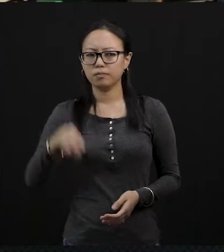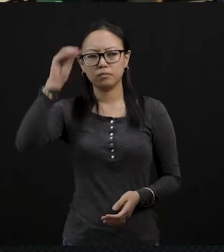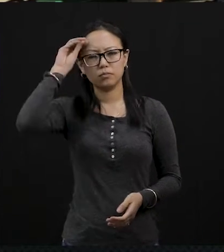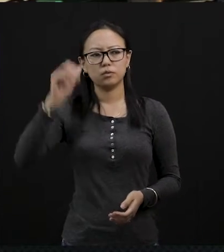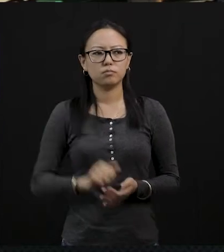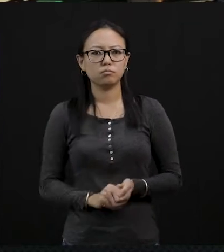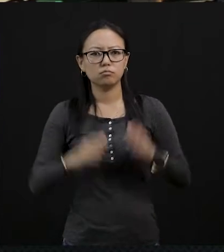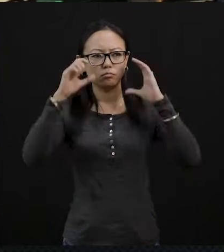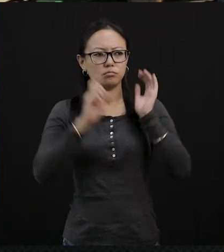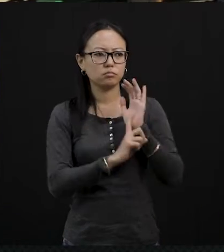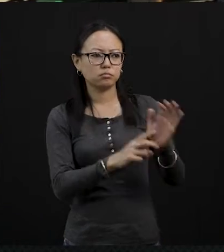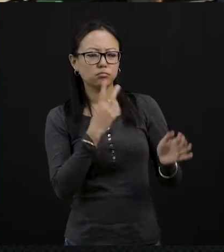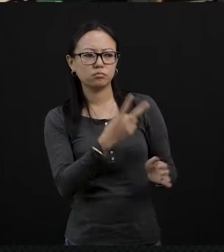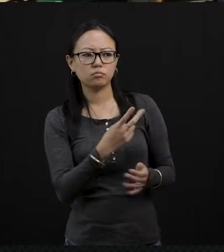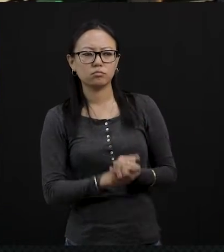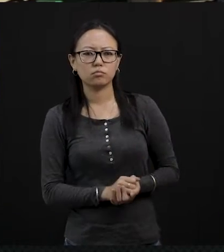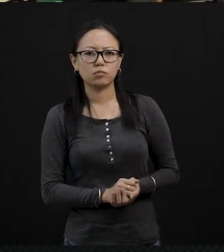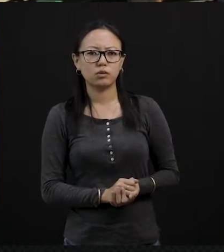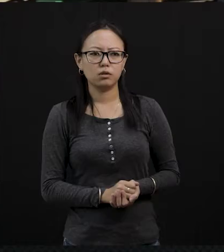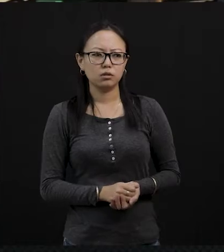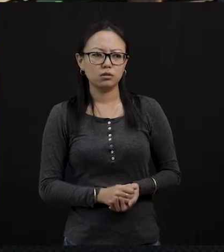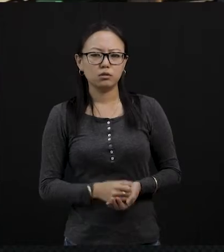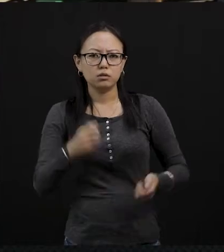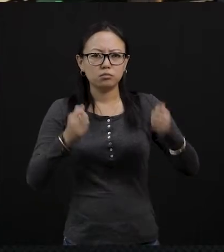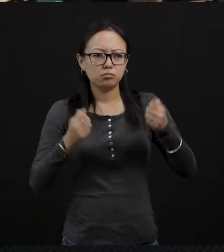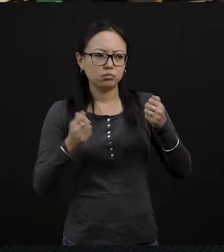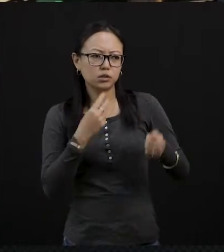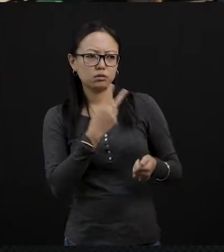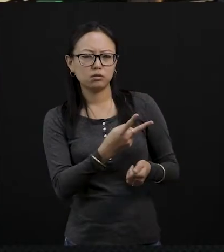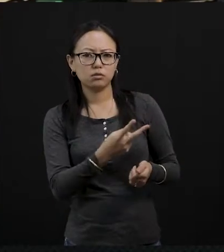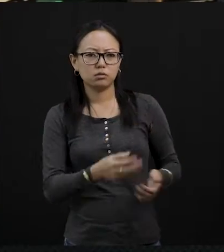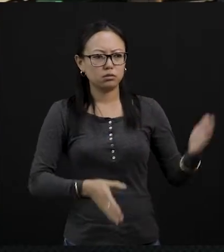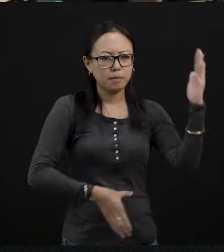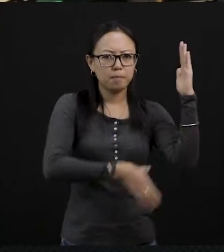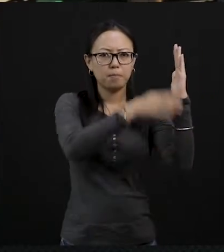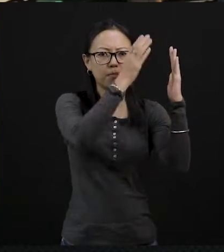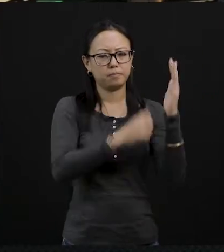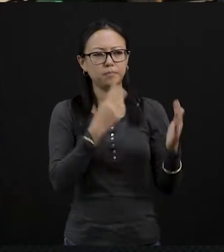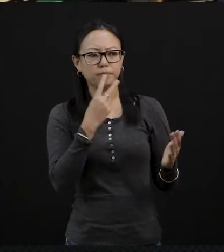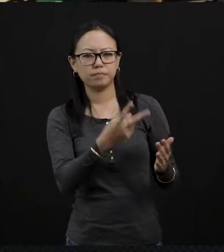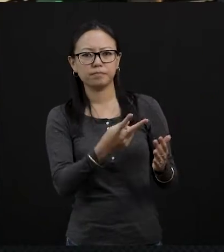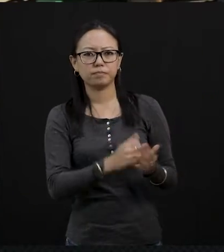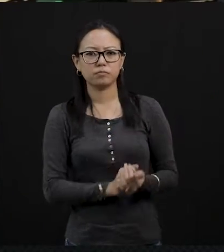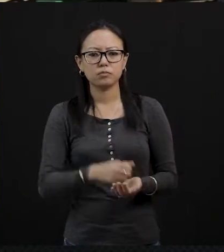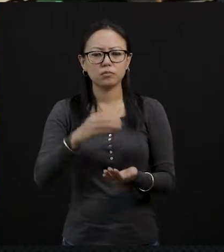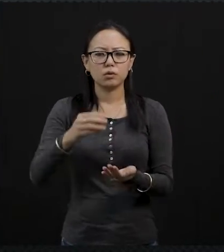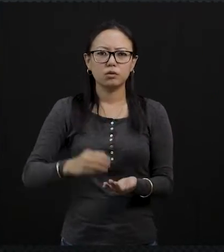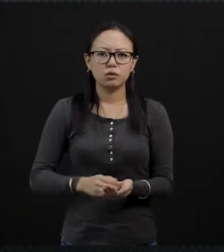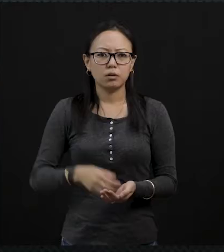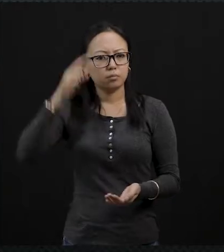see cars, we can see buildings here. So we'll learn about safety on the road. The next thing we are going to learn